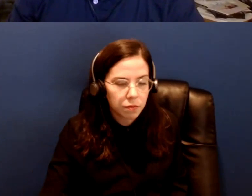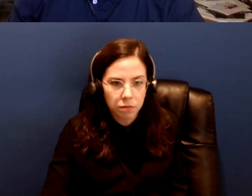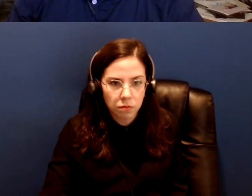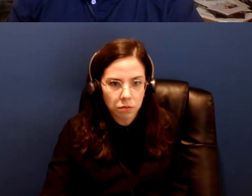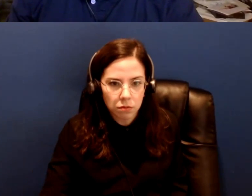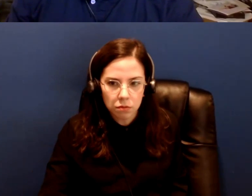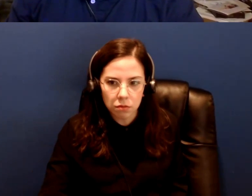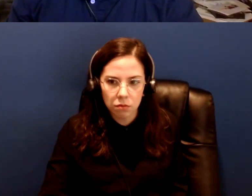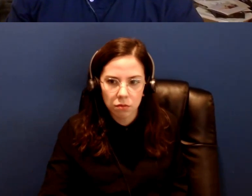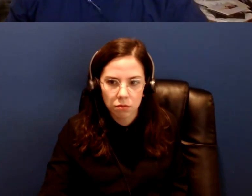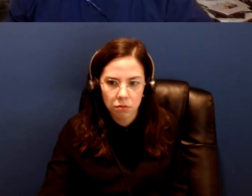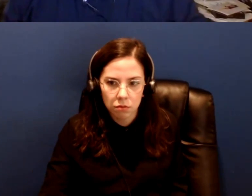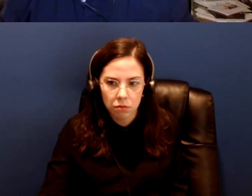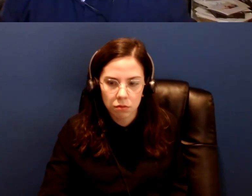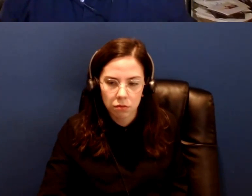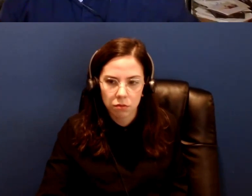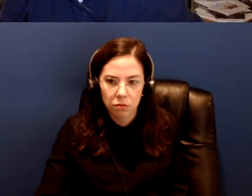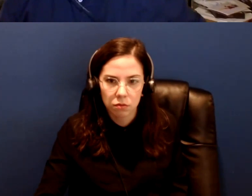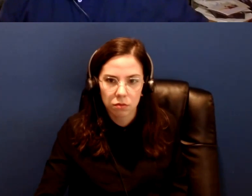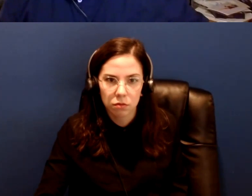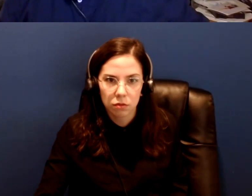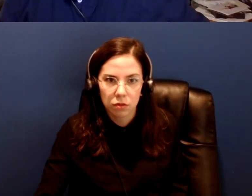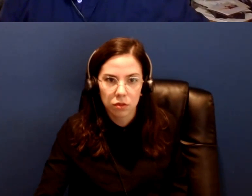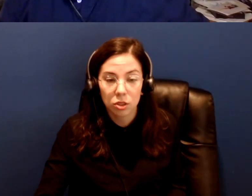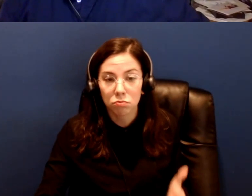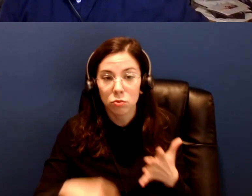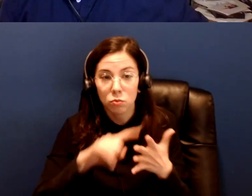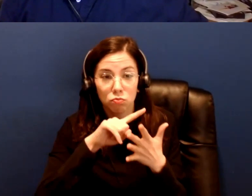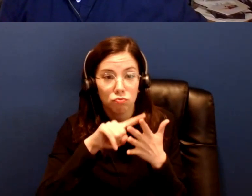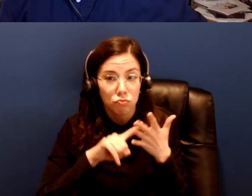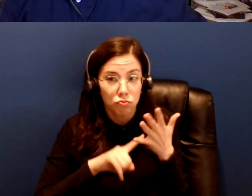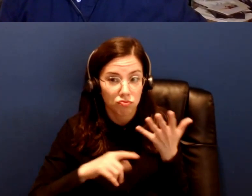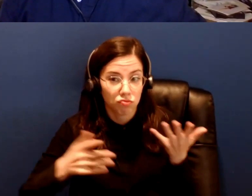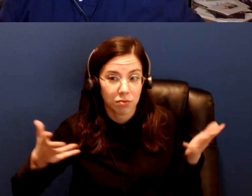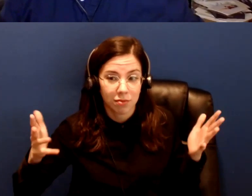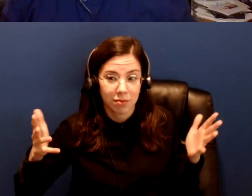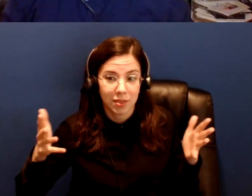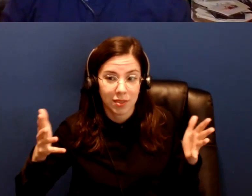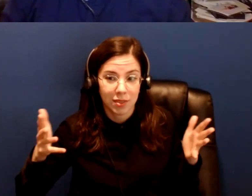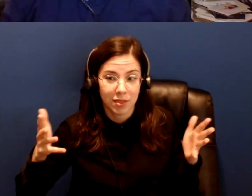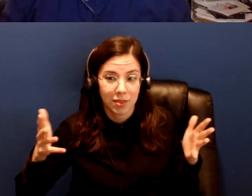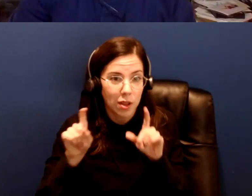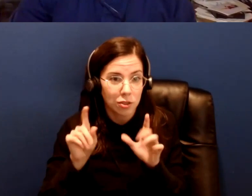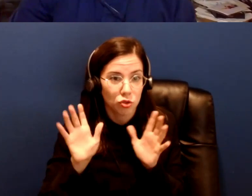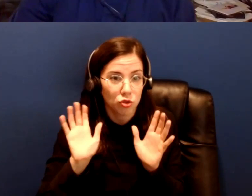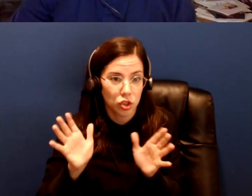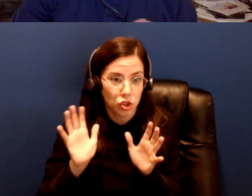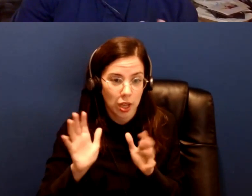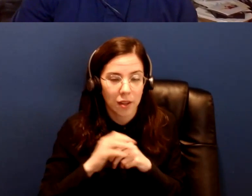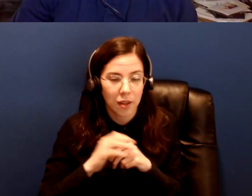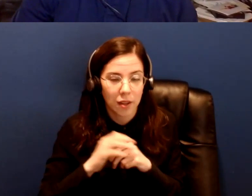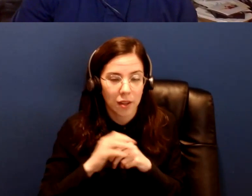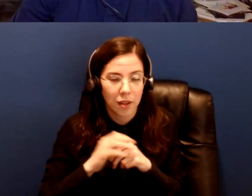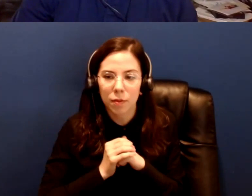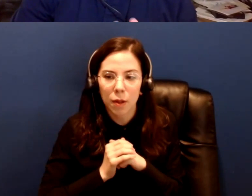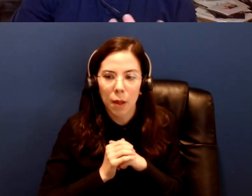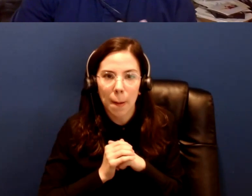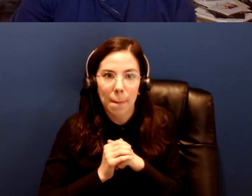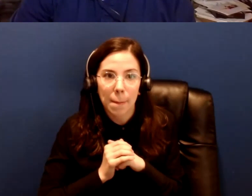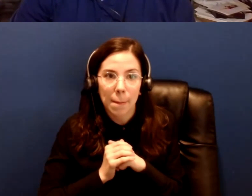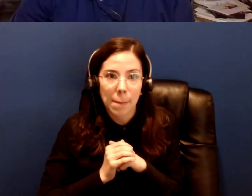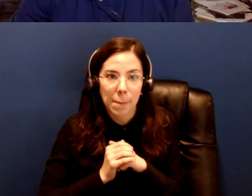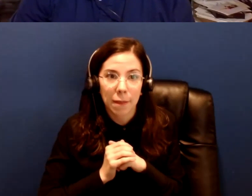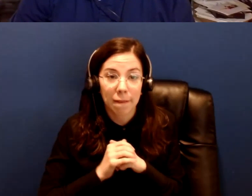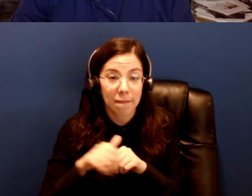So excuse me, are all of the questions that we have in the chat. Does